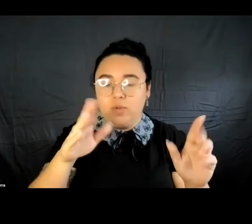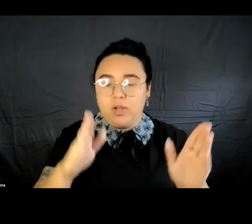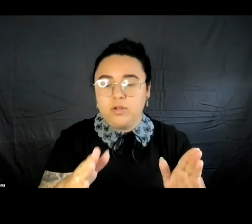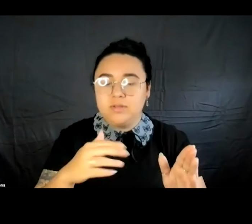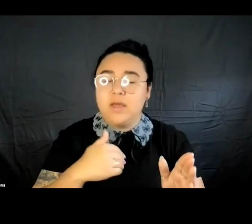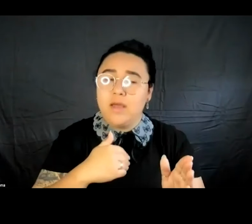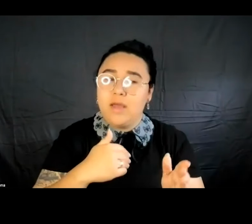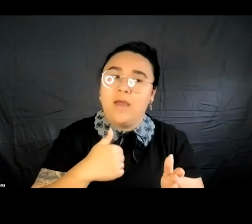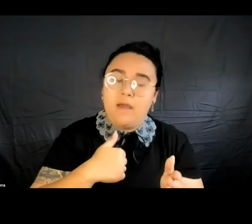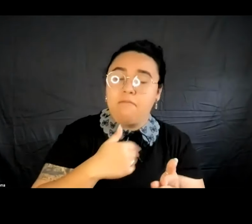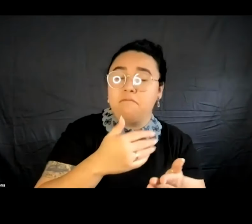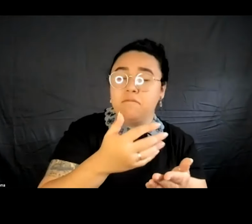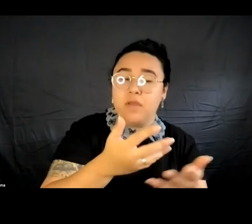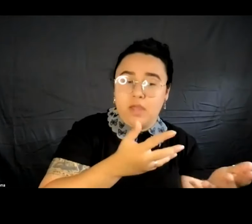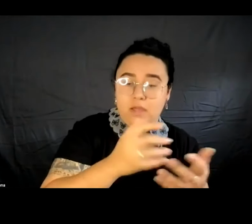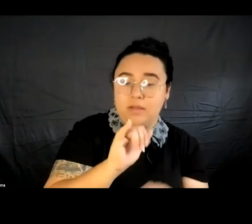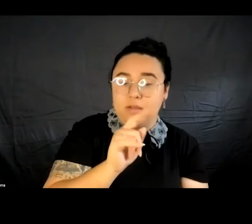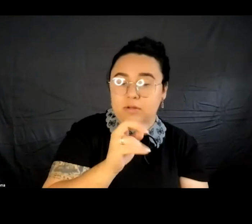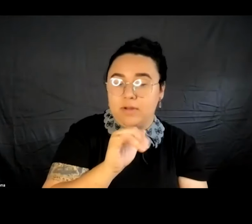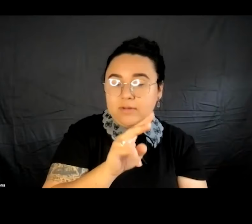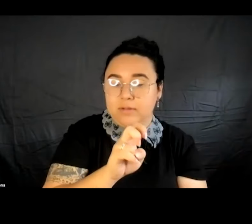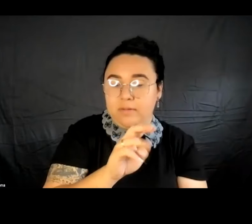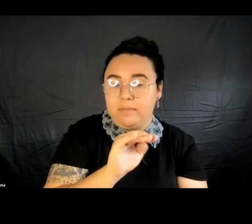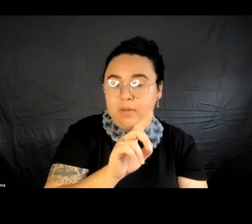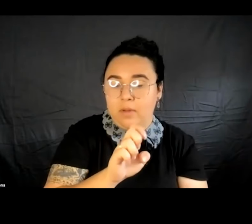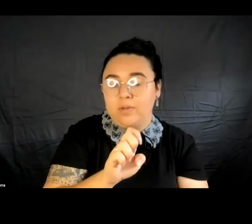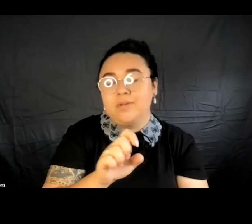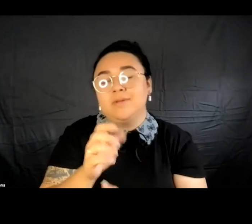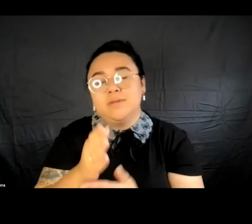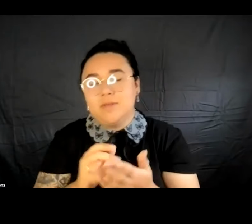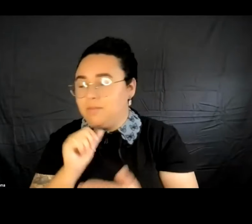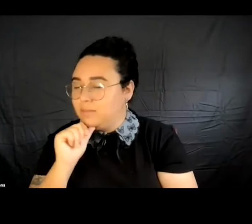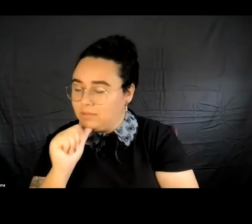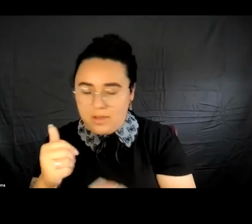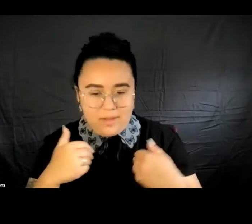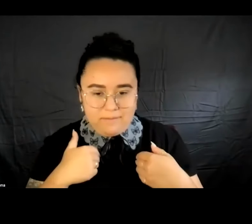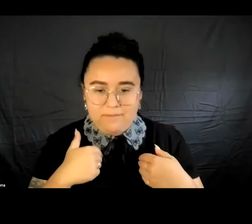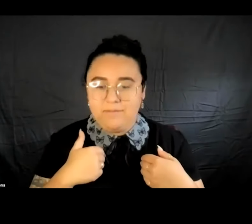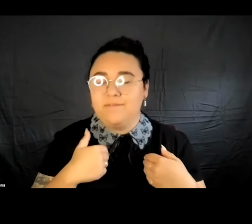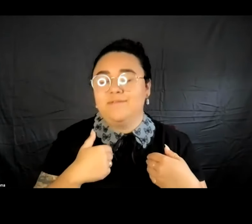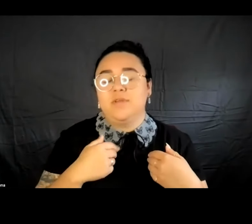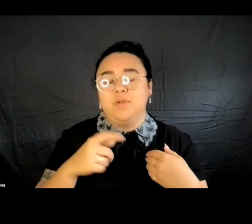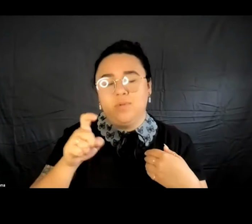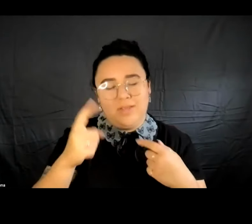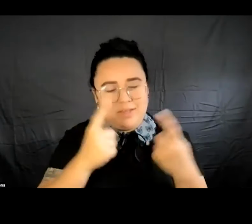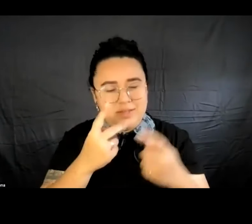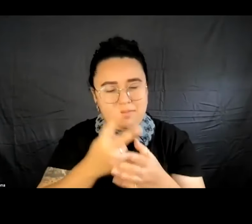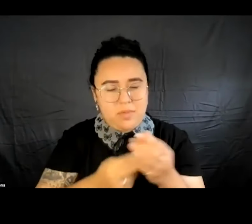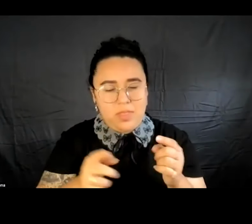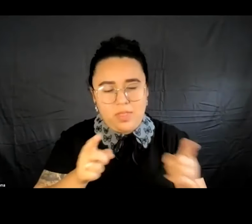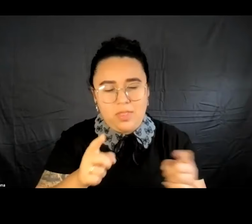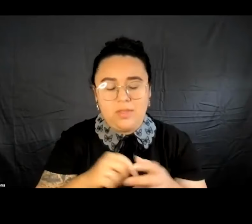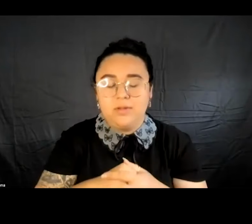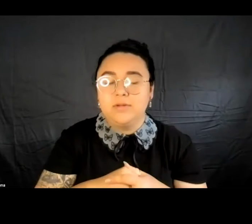you have to account for those as you go through. And what all of those different things introduce is occasions where screen